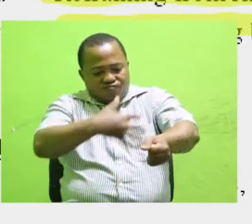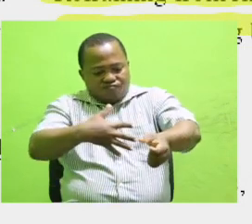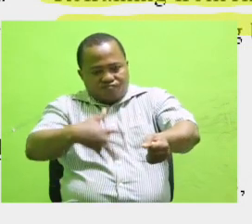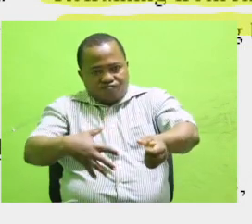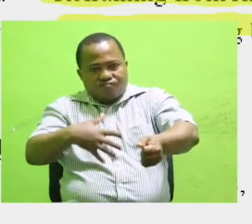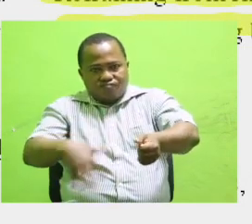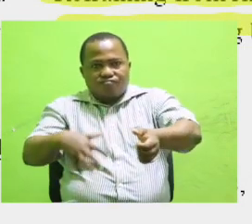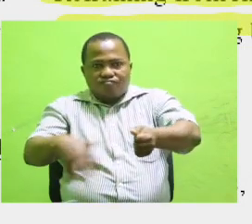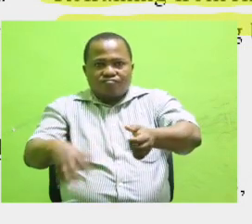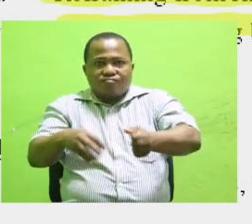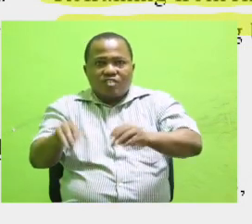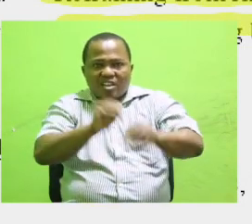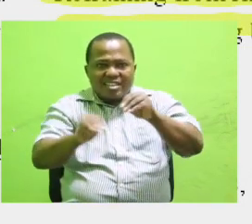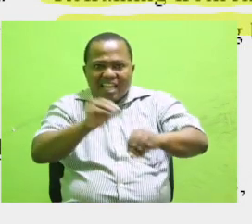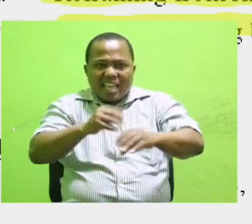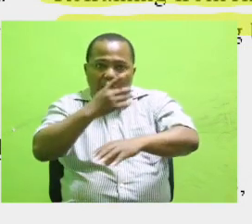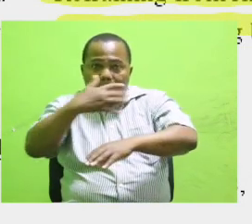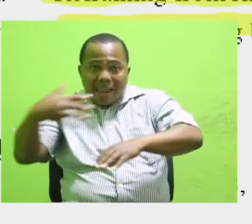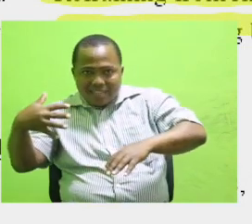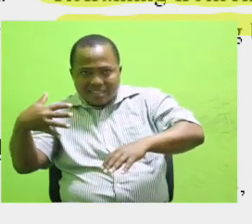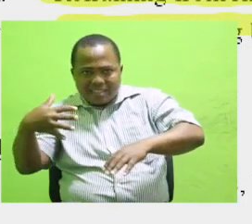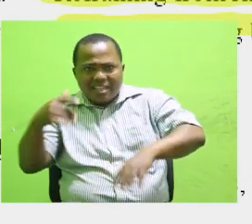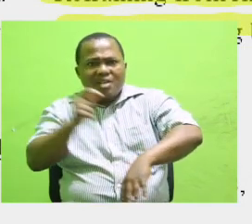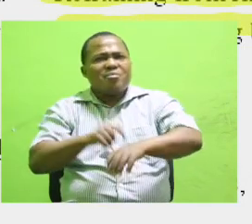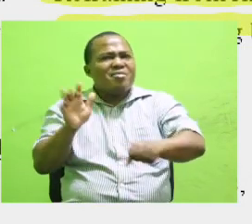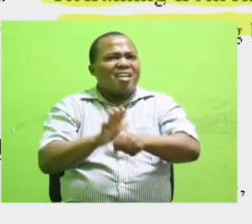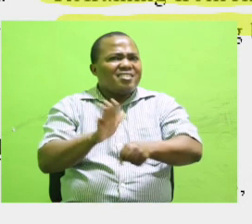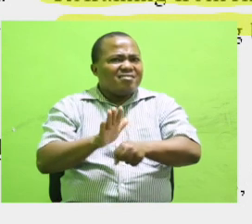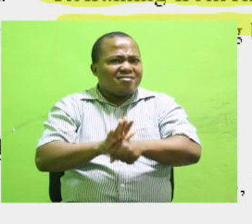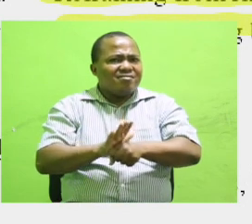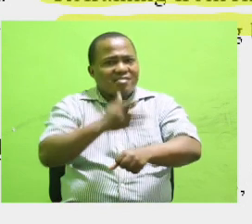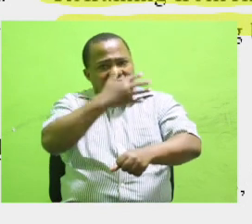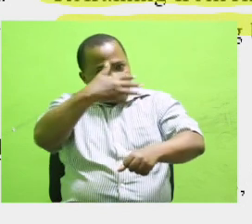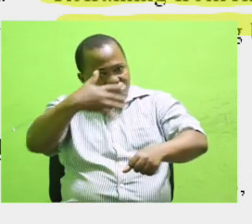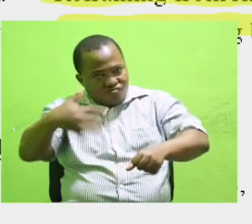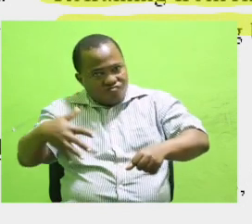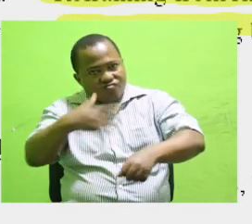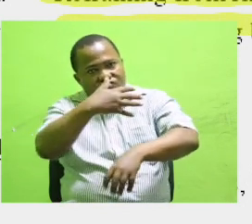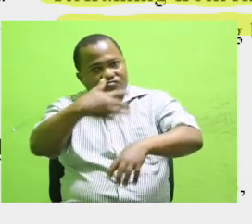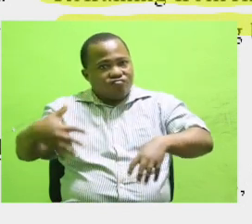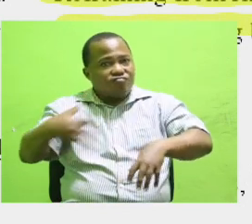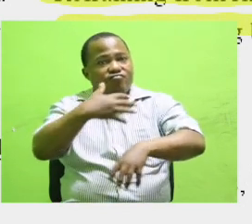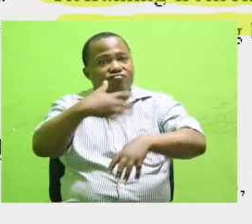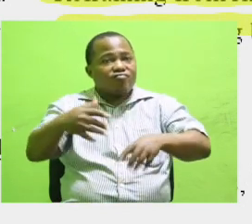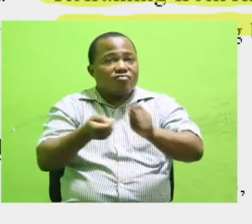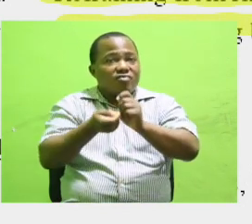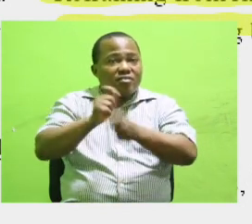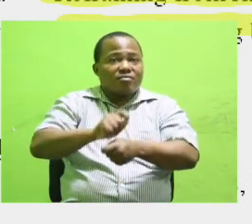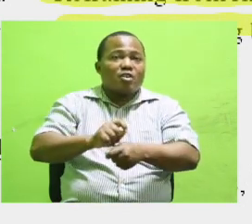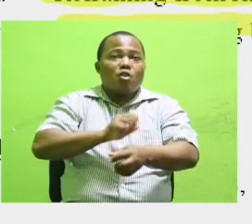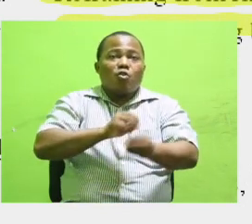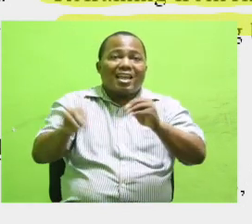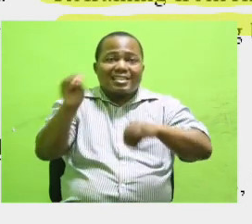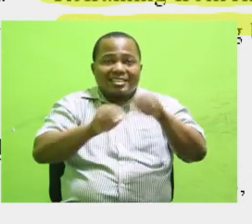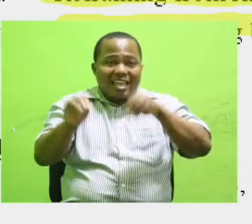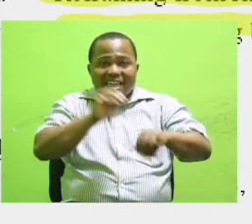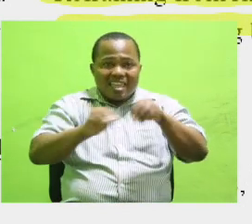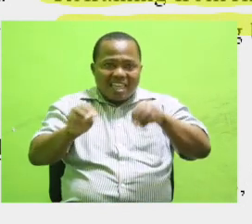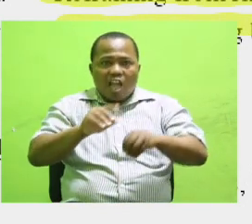wife inheritance, and others. There used to be some practices, and there are some practices which can lead to the spread